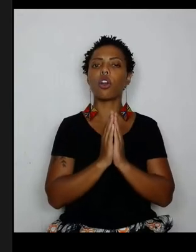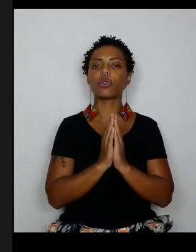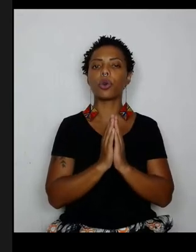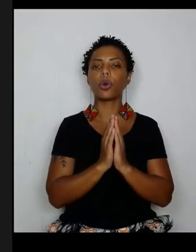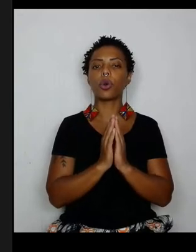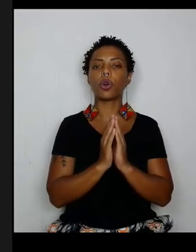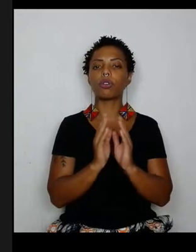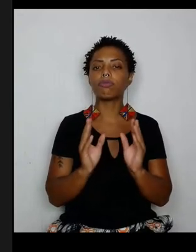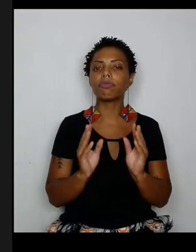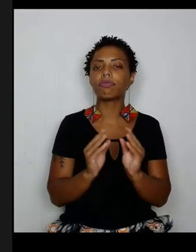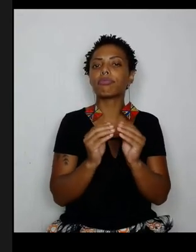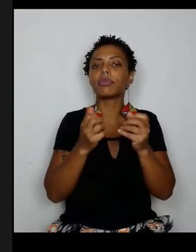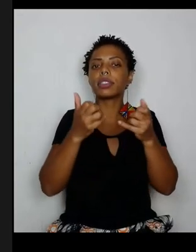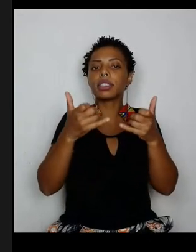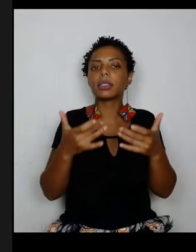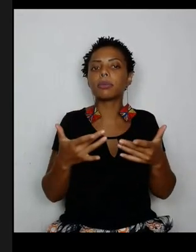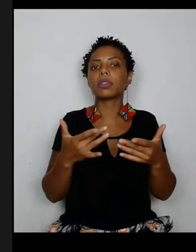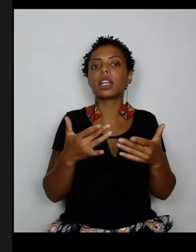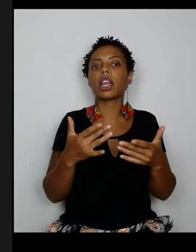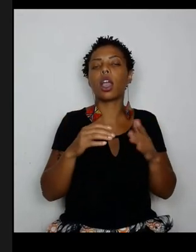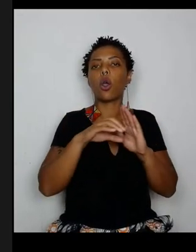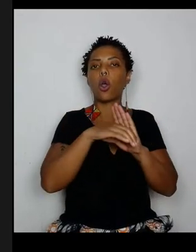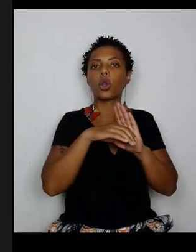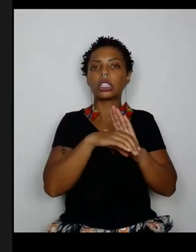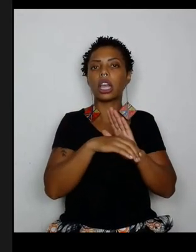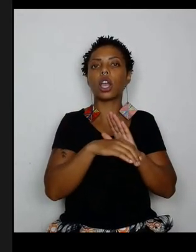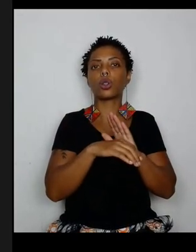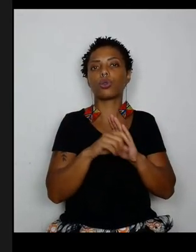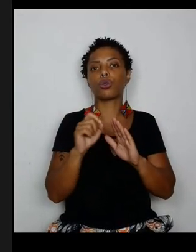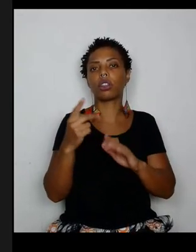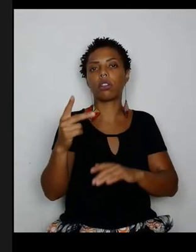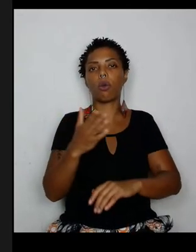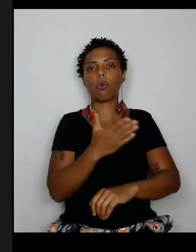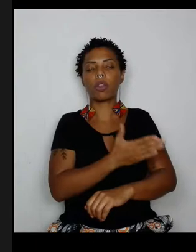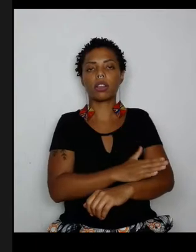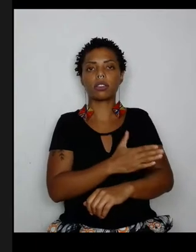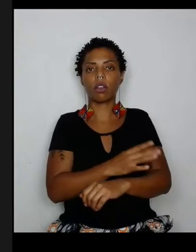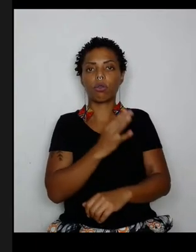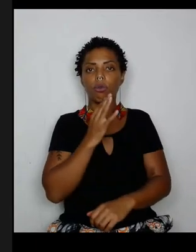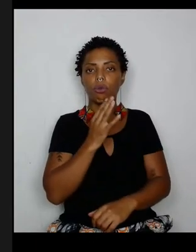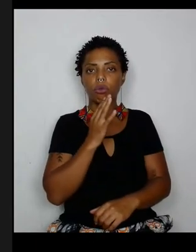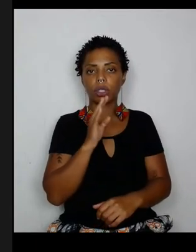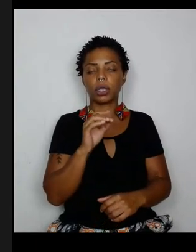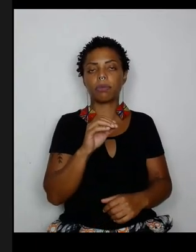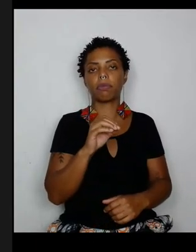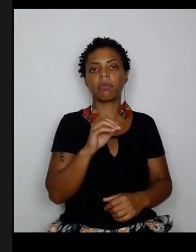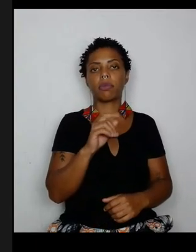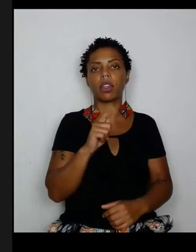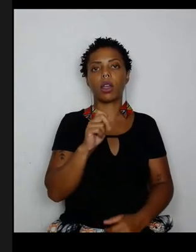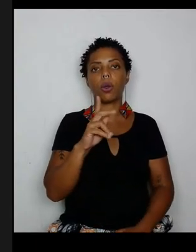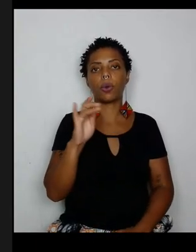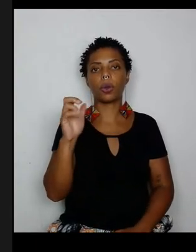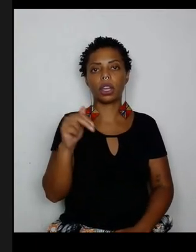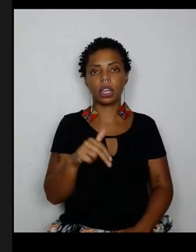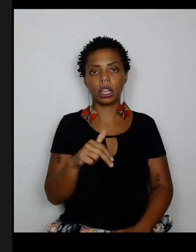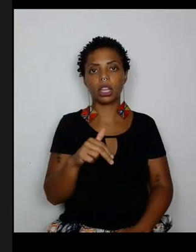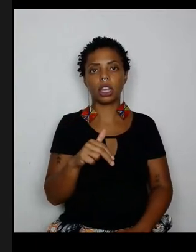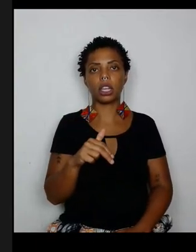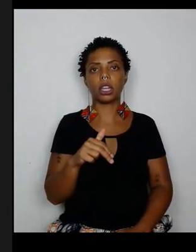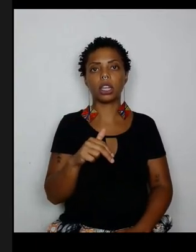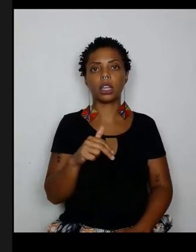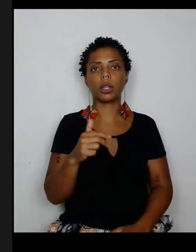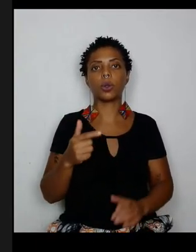can you please elaborate on the concept of the assays